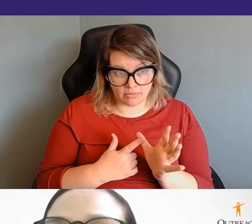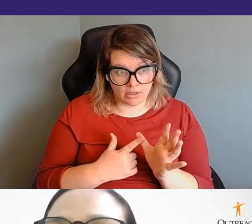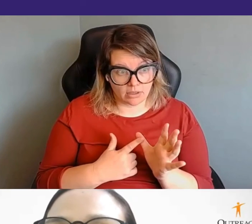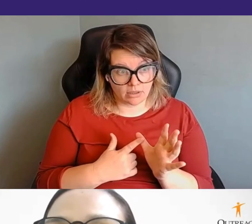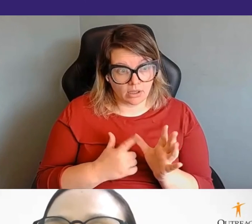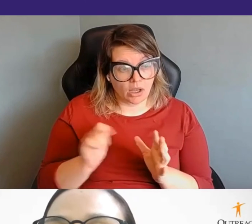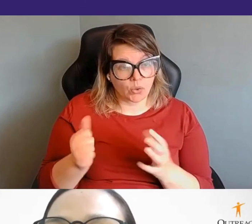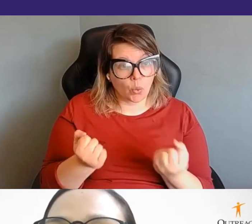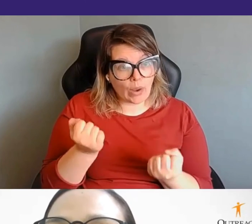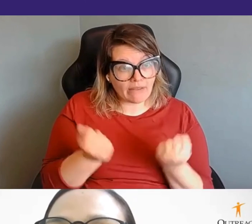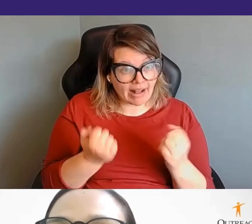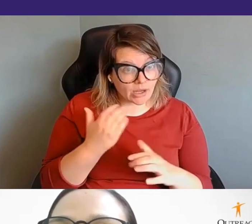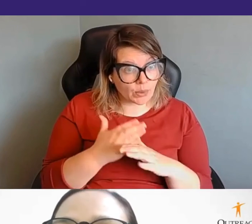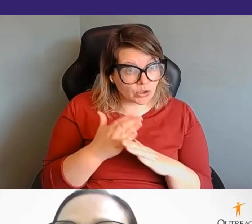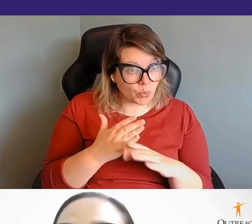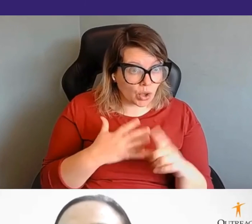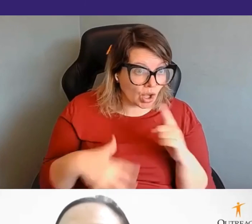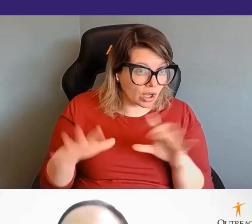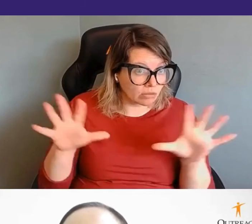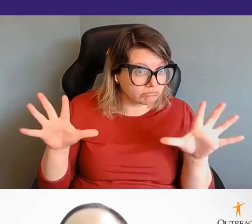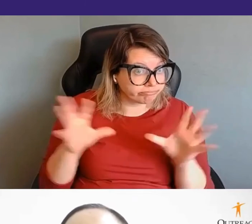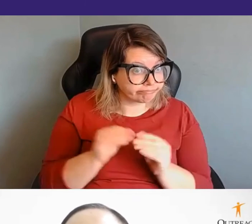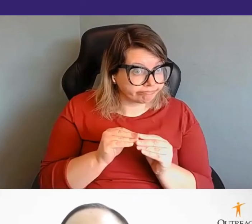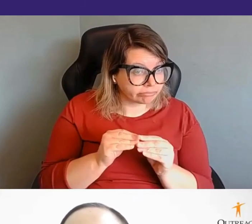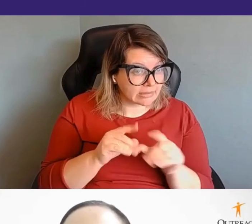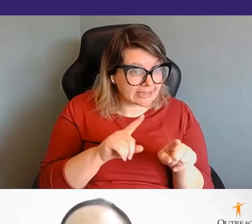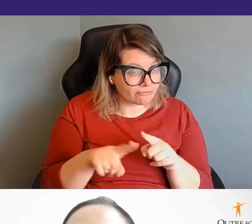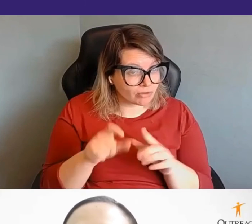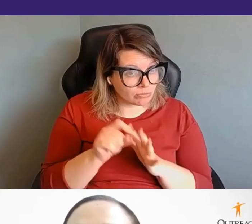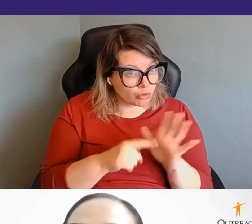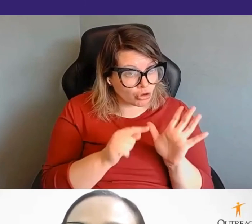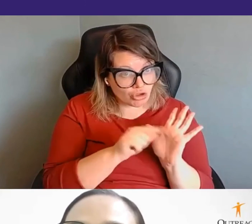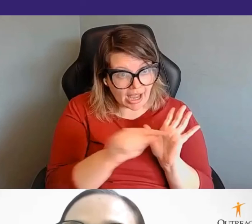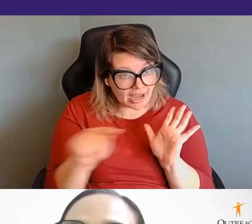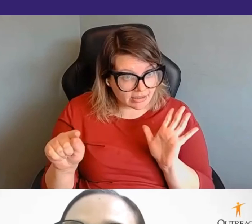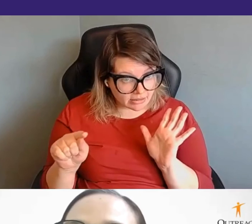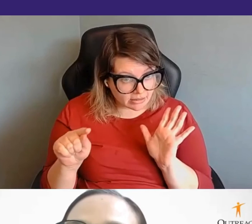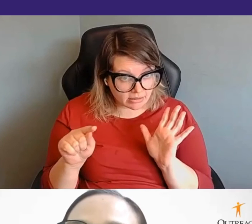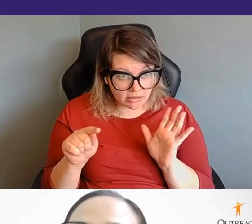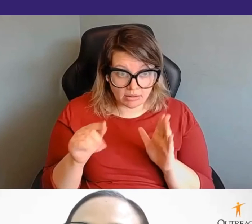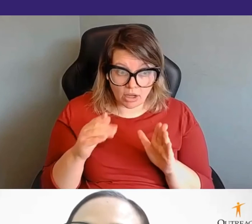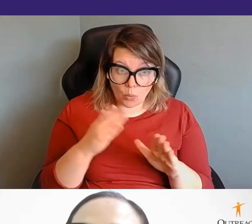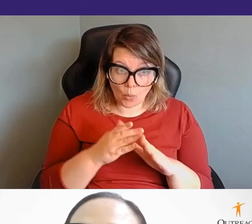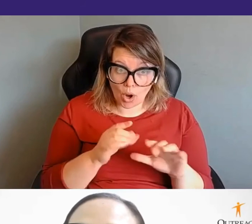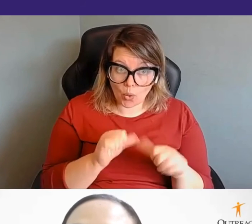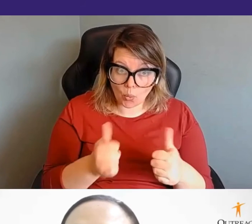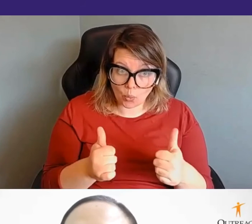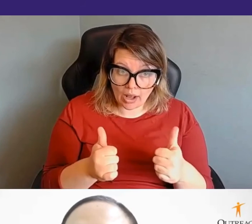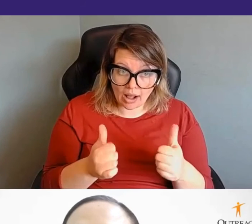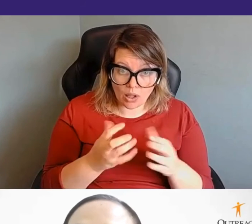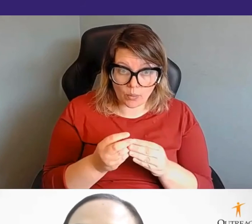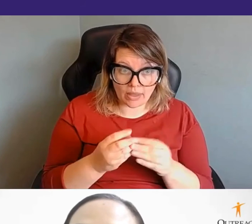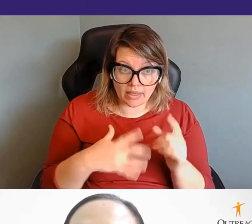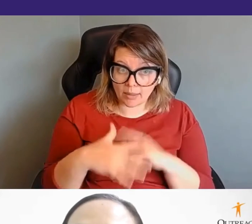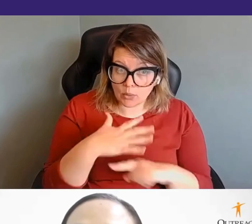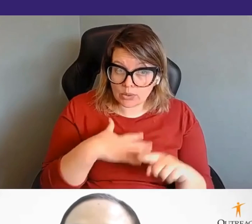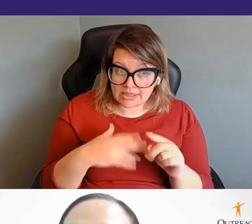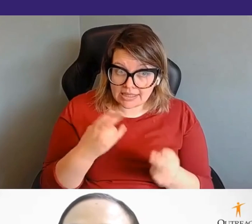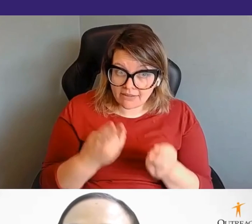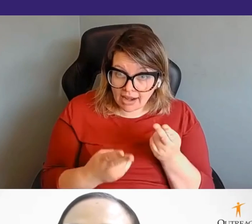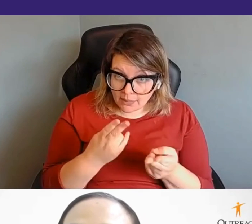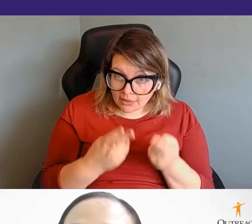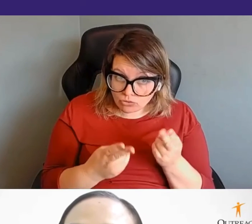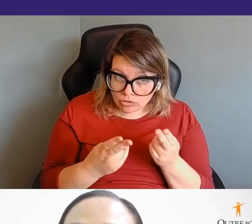evaluation work across all your different projects at all? And how do you find that works with the community evaluation being so bespoke to